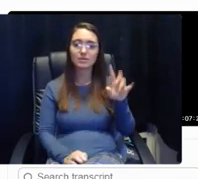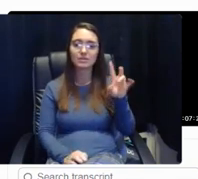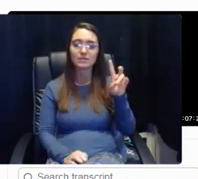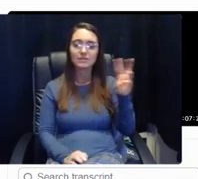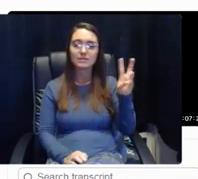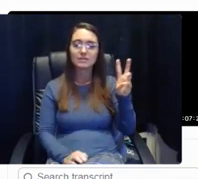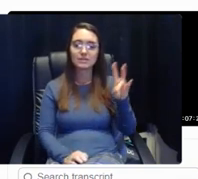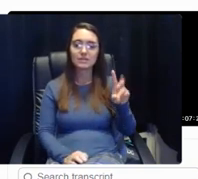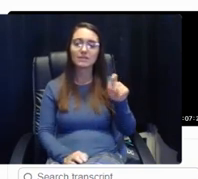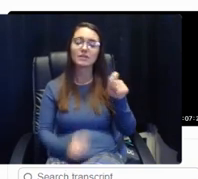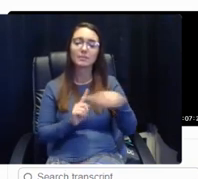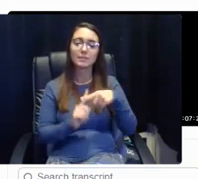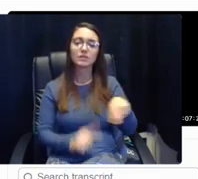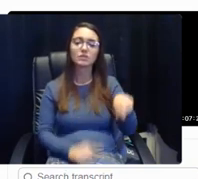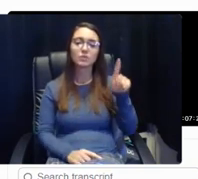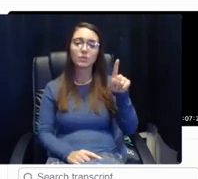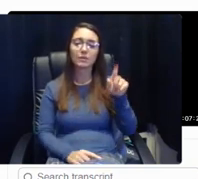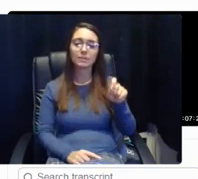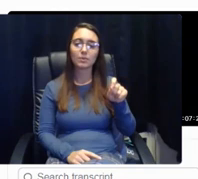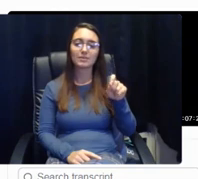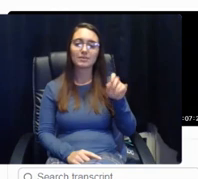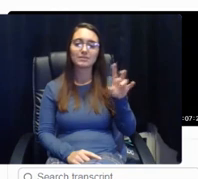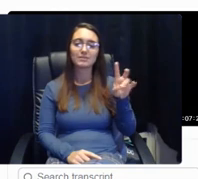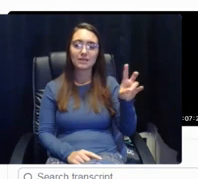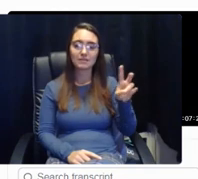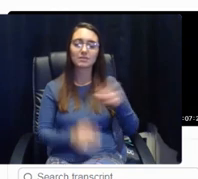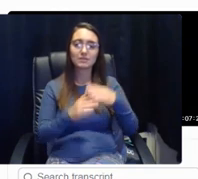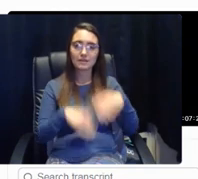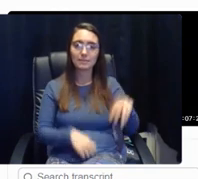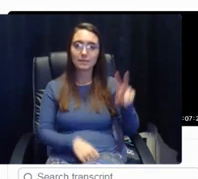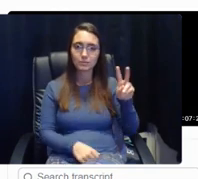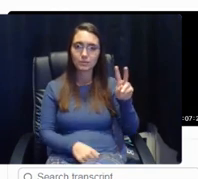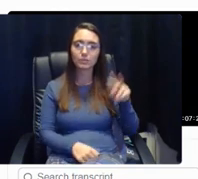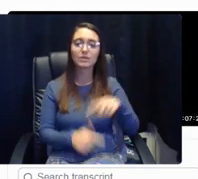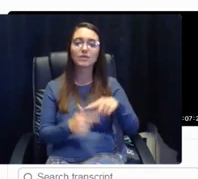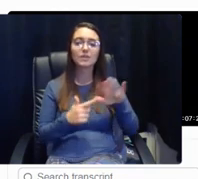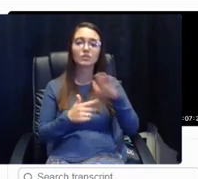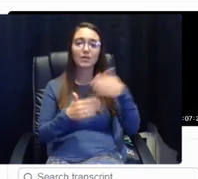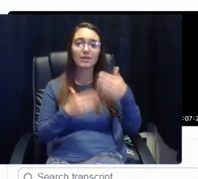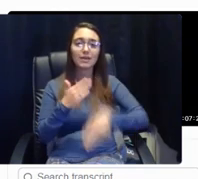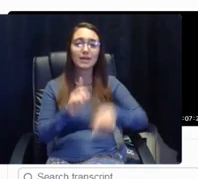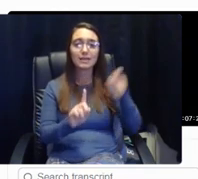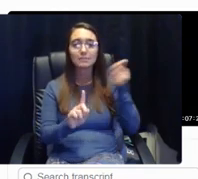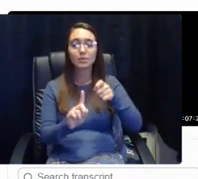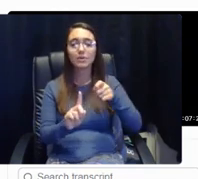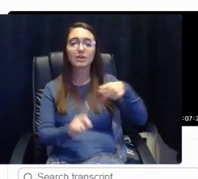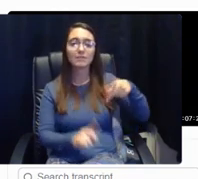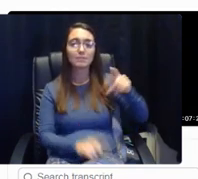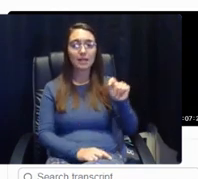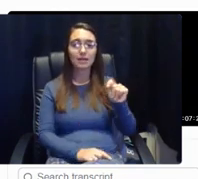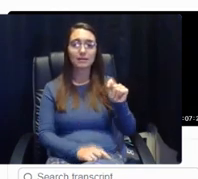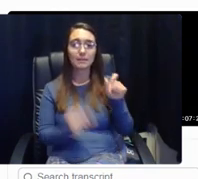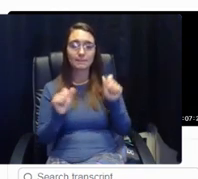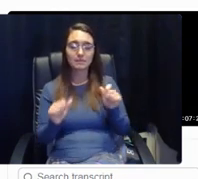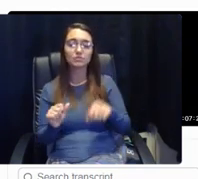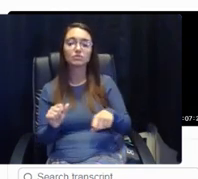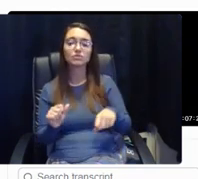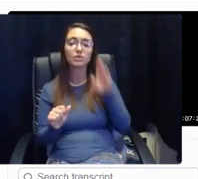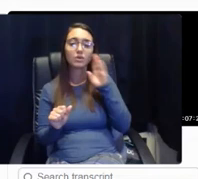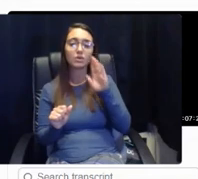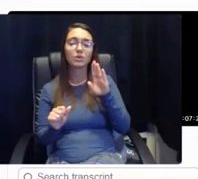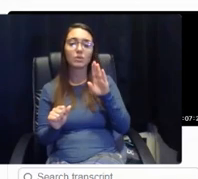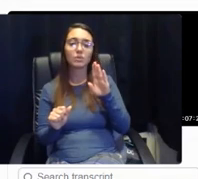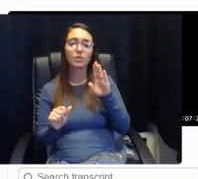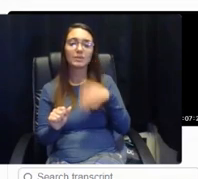0.767 plus 1.7 divided by 2. And your endpoint platinum potential,